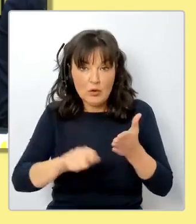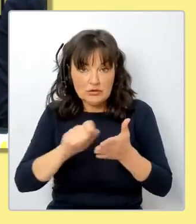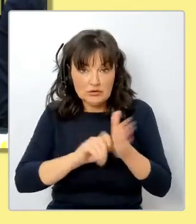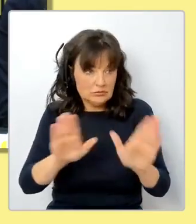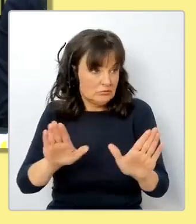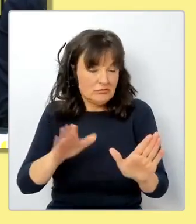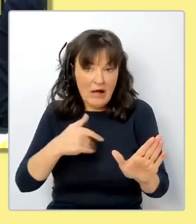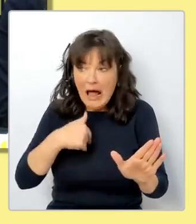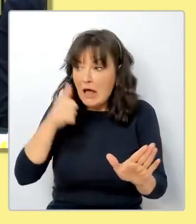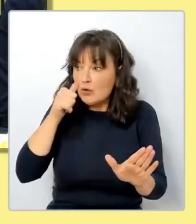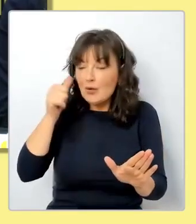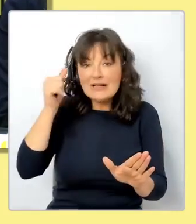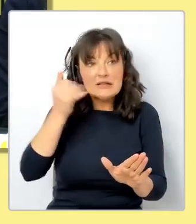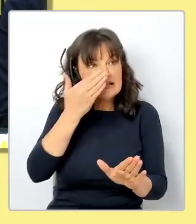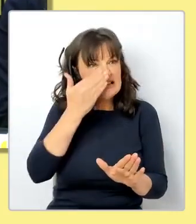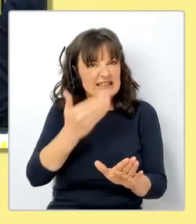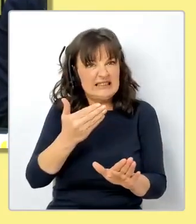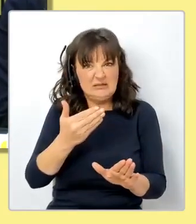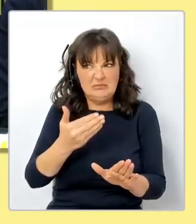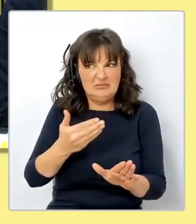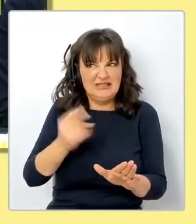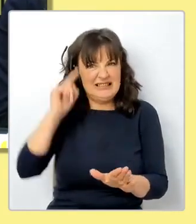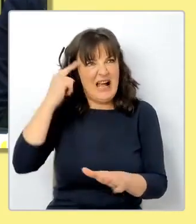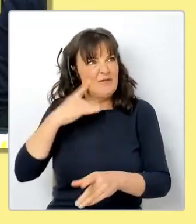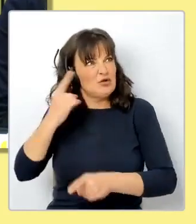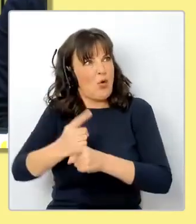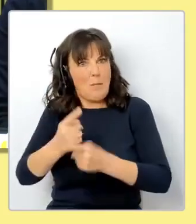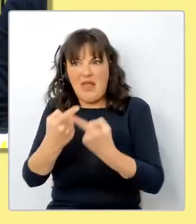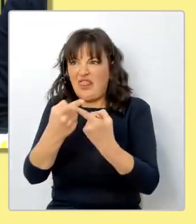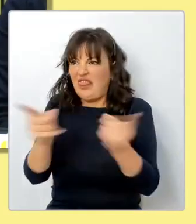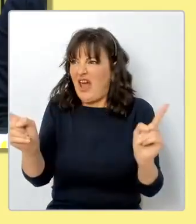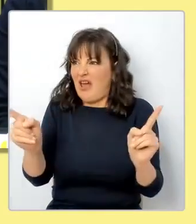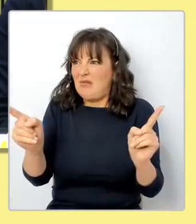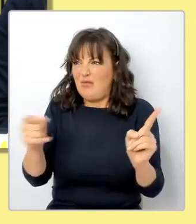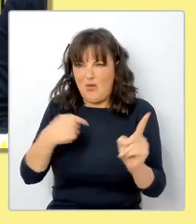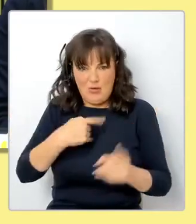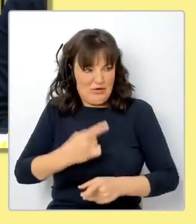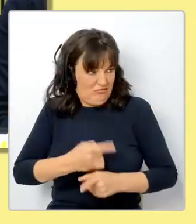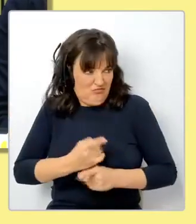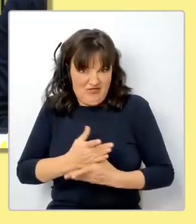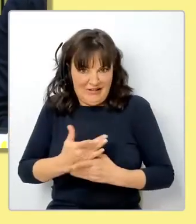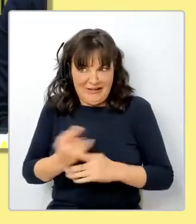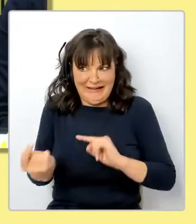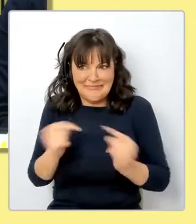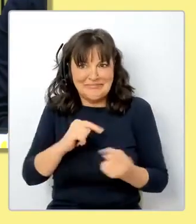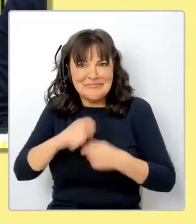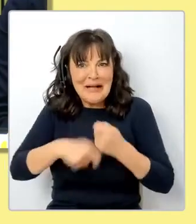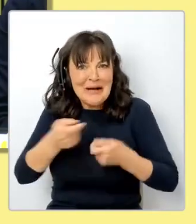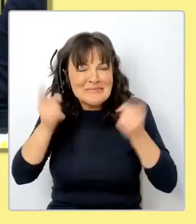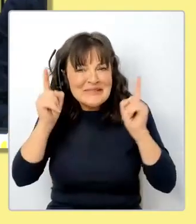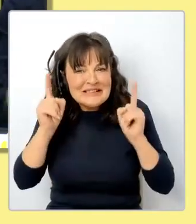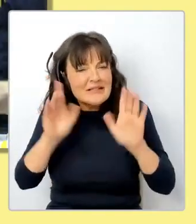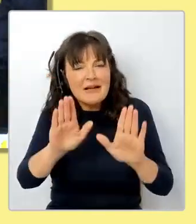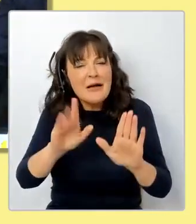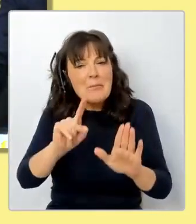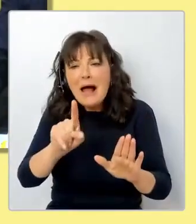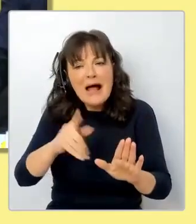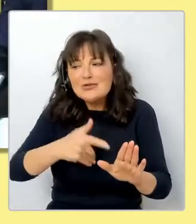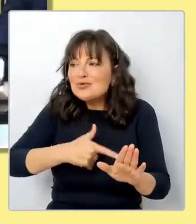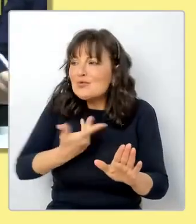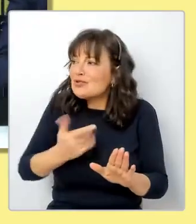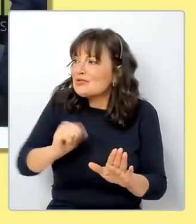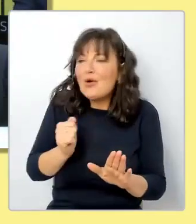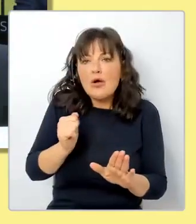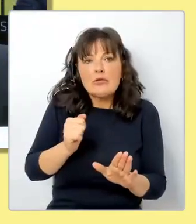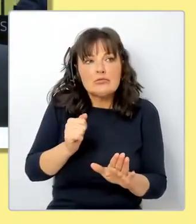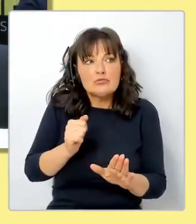about people that don't vote for us right now when we're in an election contest. But I don't want Scotland to just become independent,